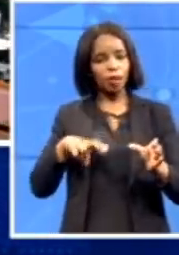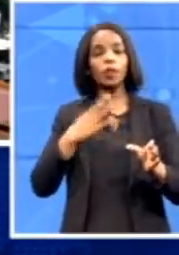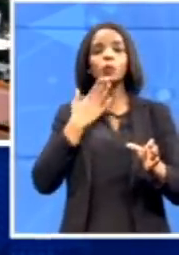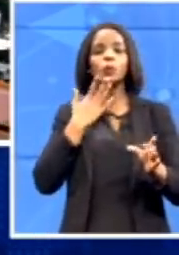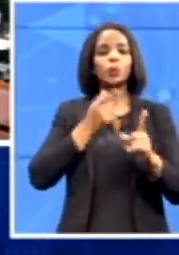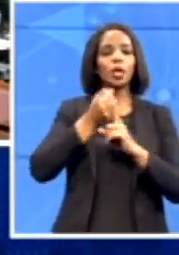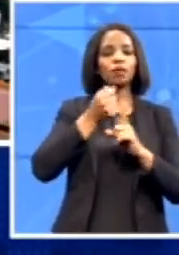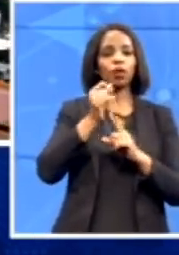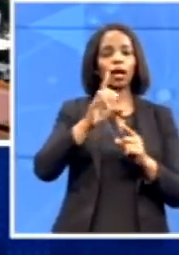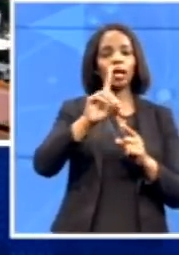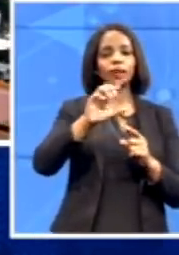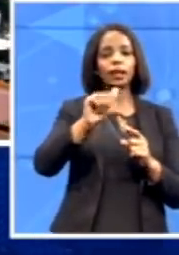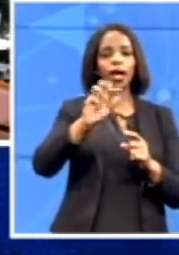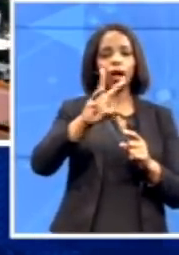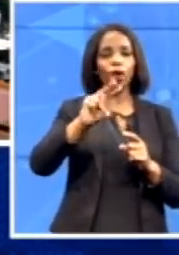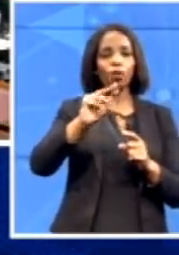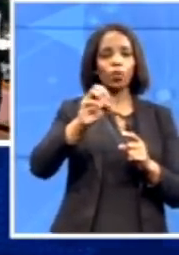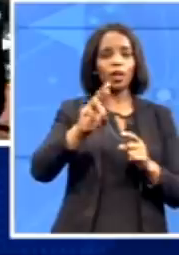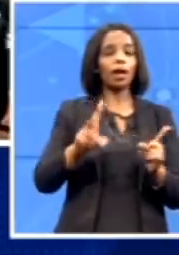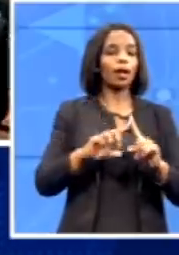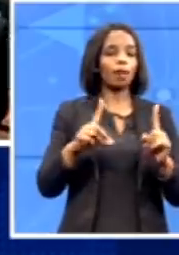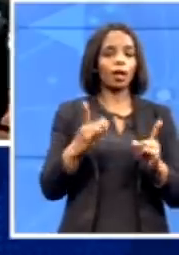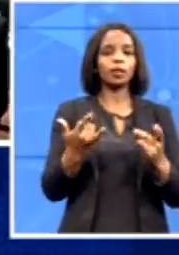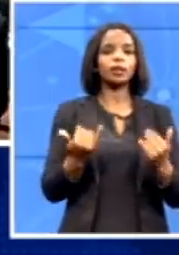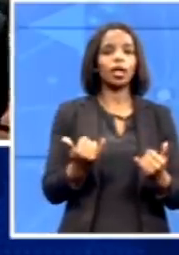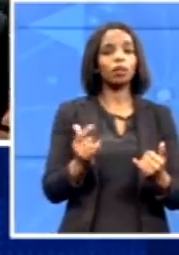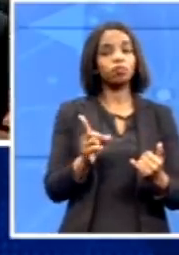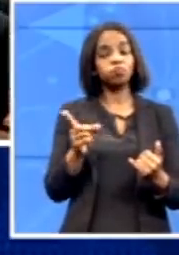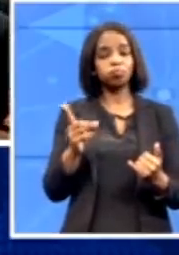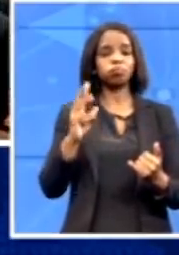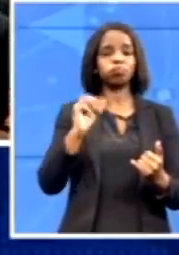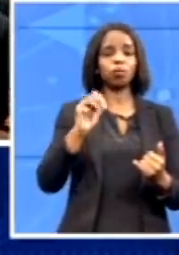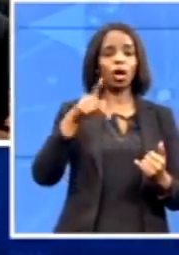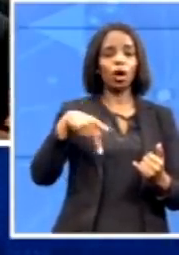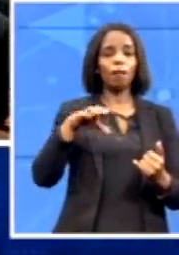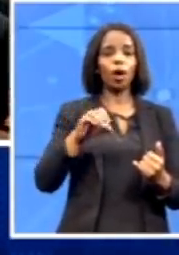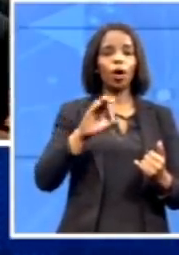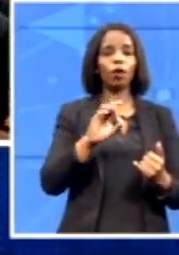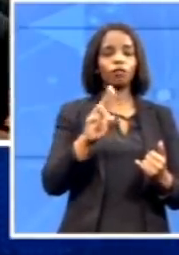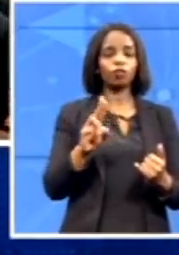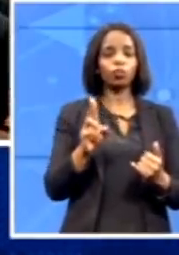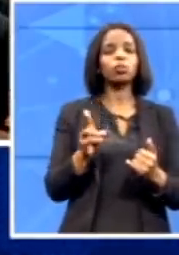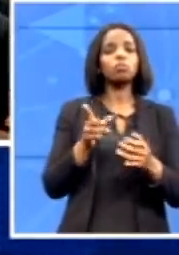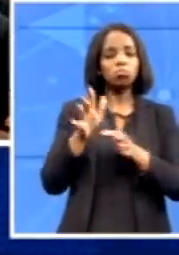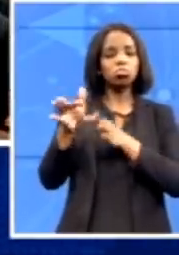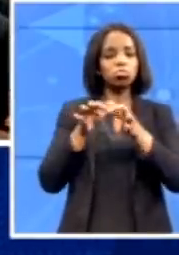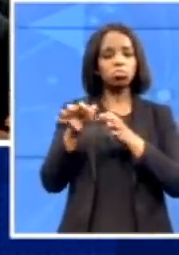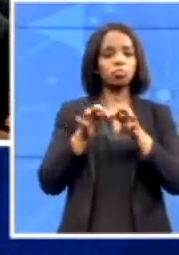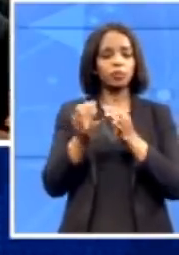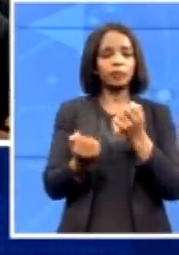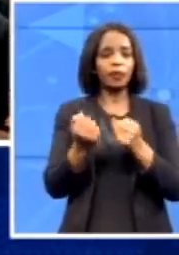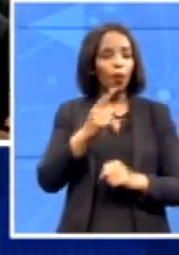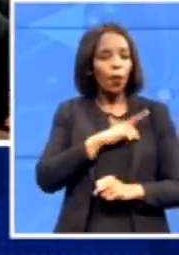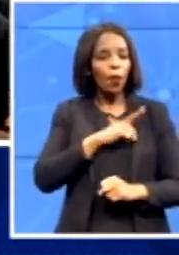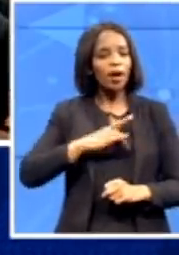court through the arguments as to why they feel that this judgment by